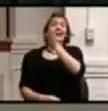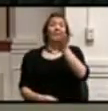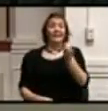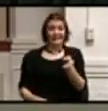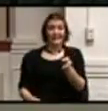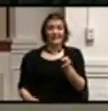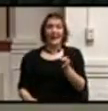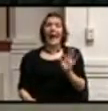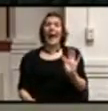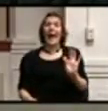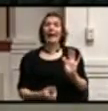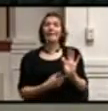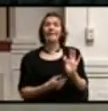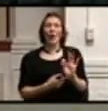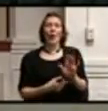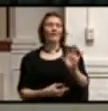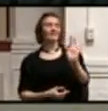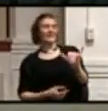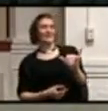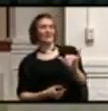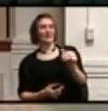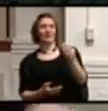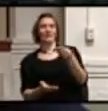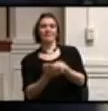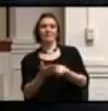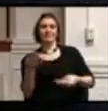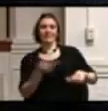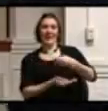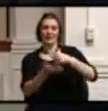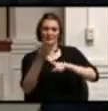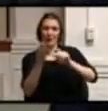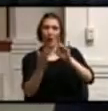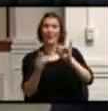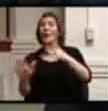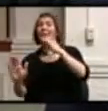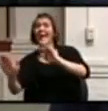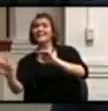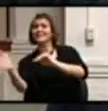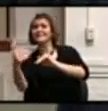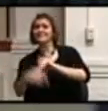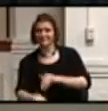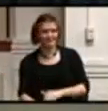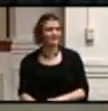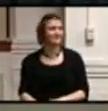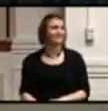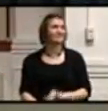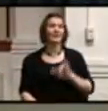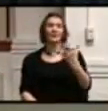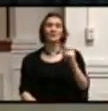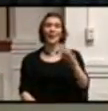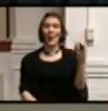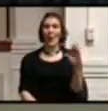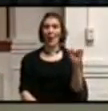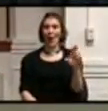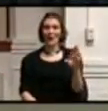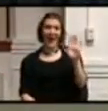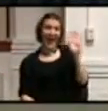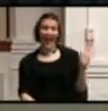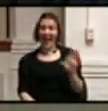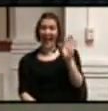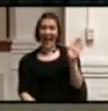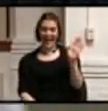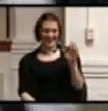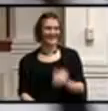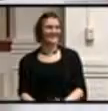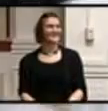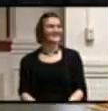the agenda is the FY13 financial audit. Thanks, hi, John. Guys. David, thank you. Hey, John. The good stuff, John, right? Good. Now